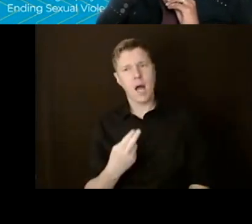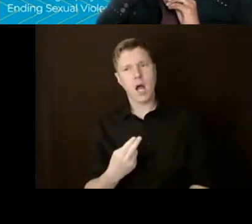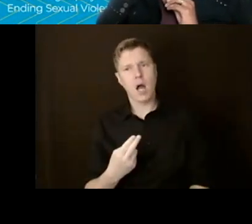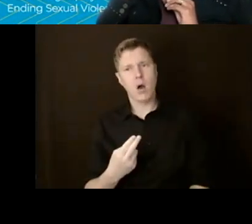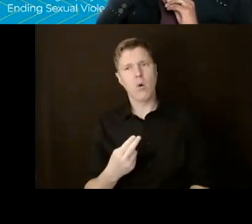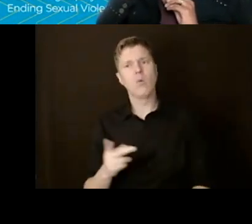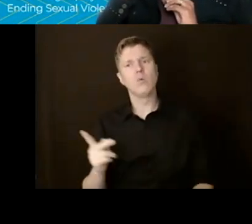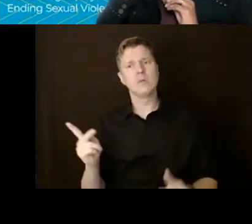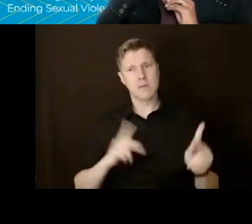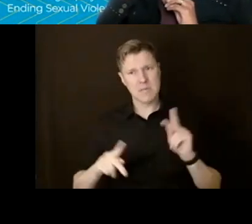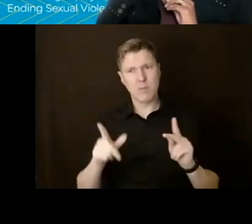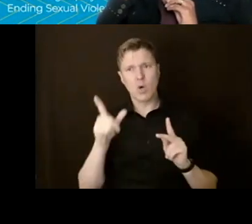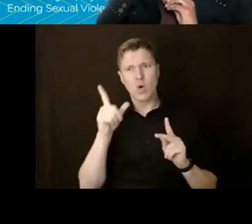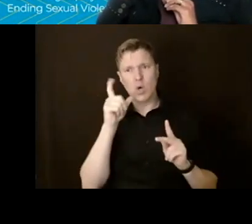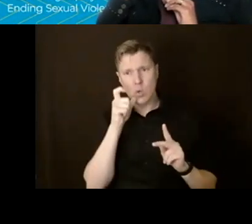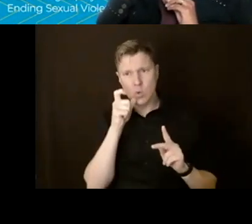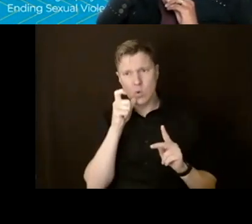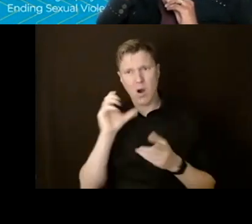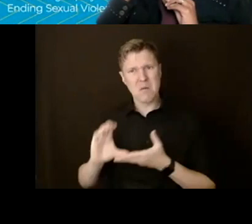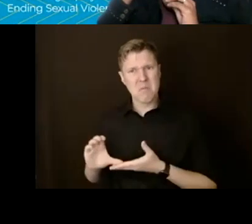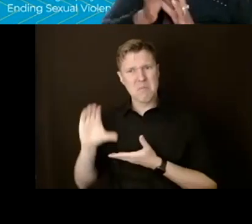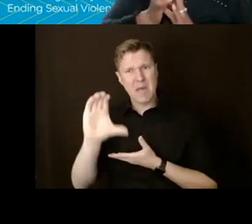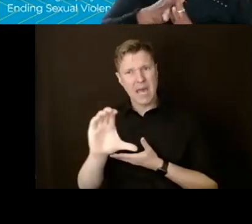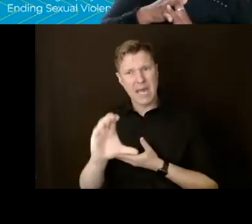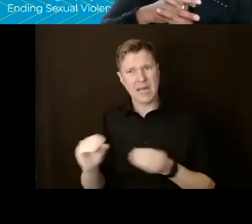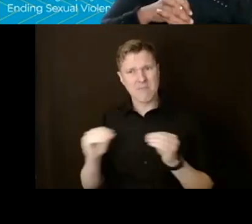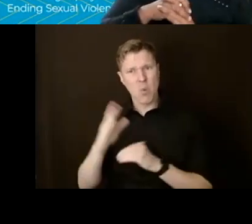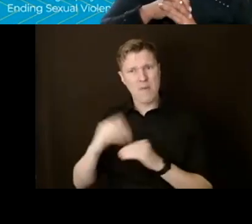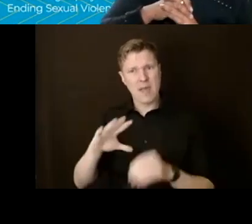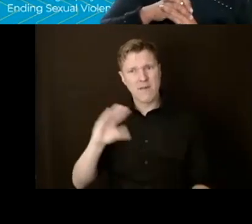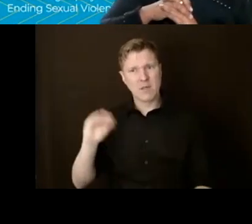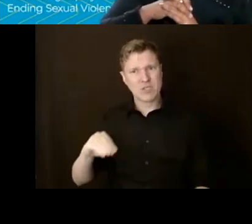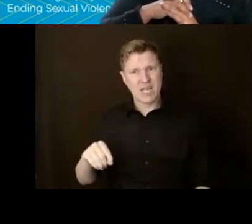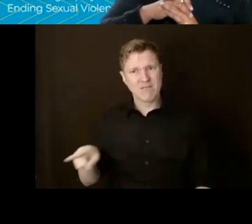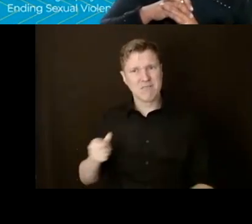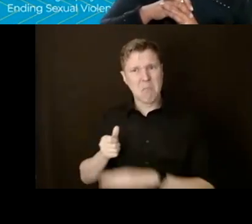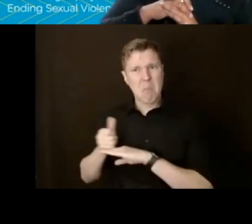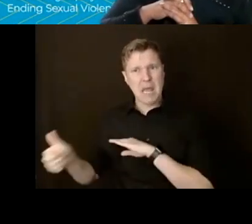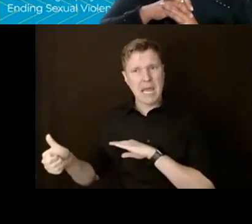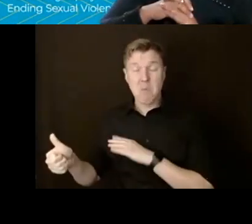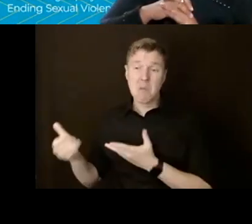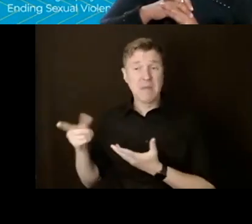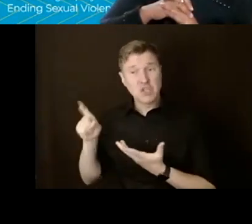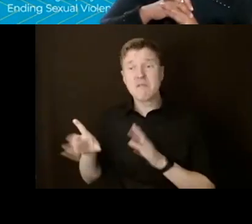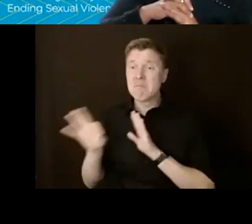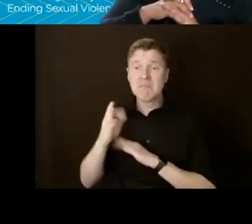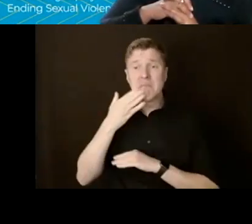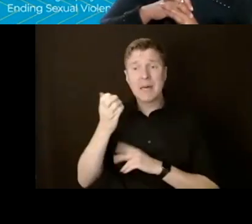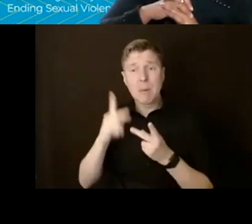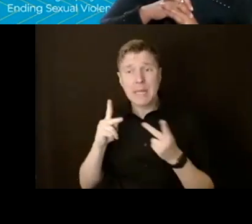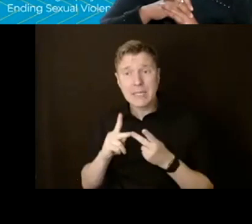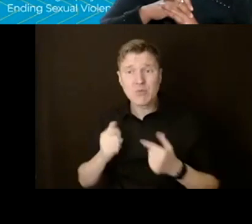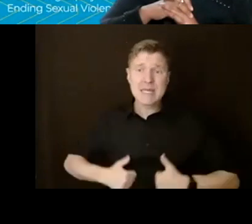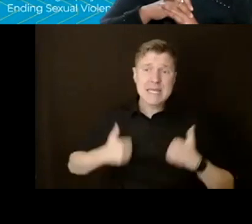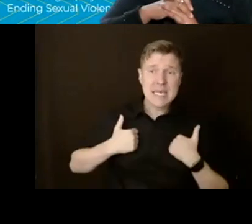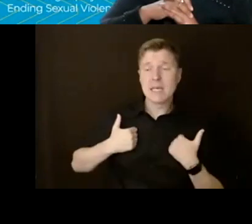paying more than 50% of their income. That's their fault. They should have chose a better place to live. They should have got a better job. Why do